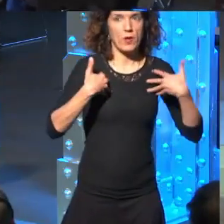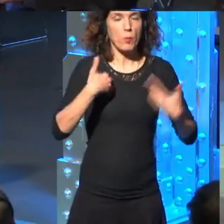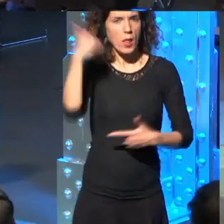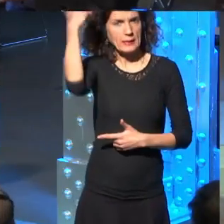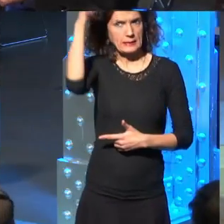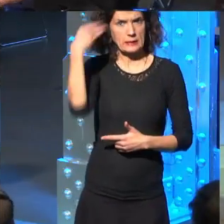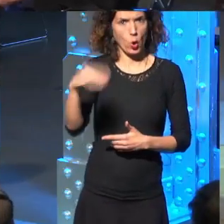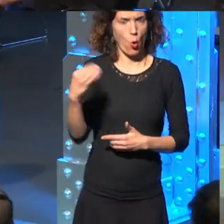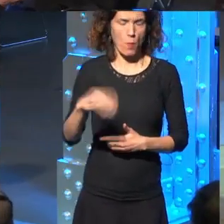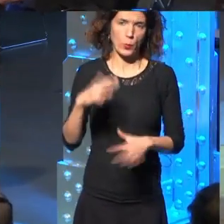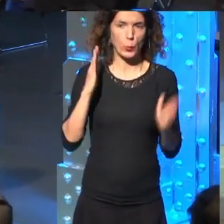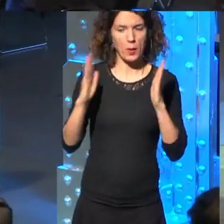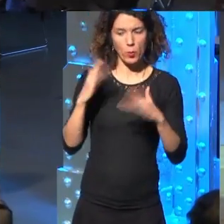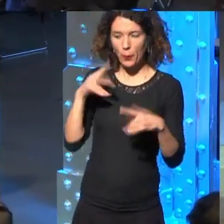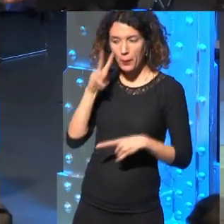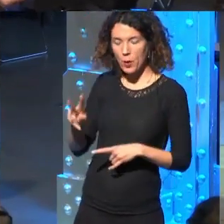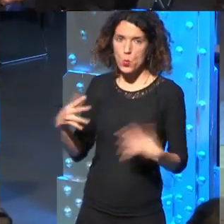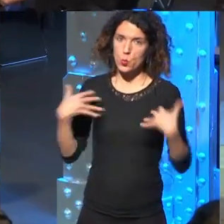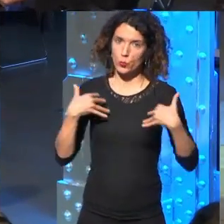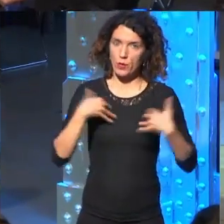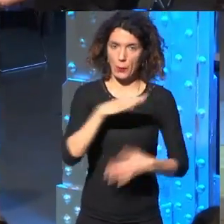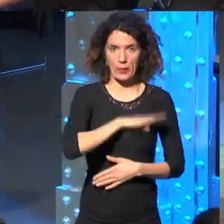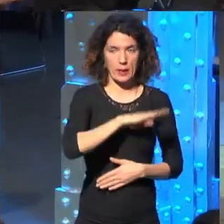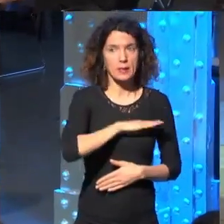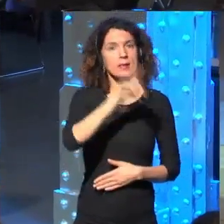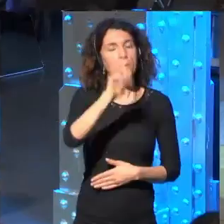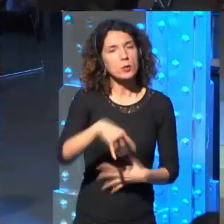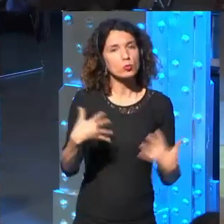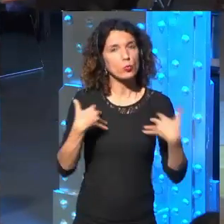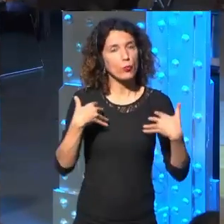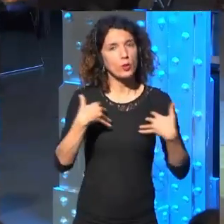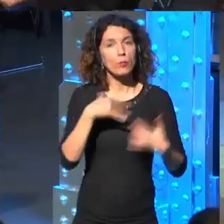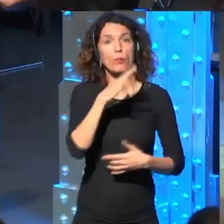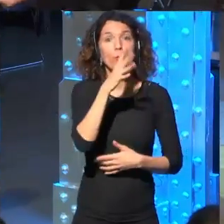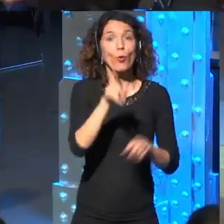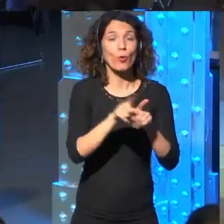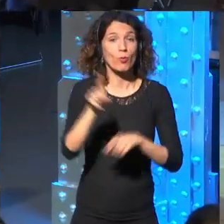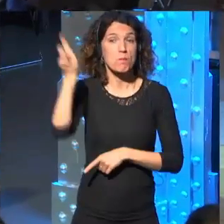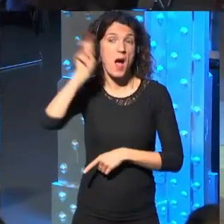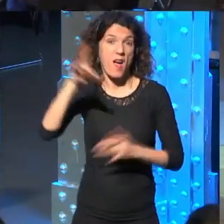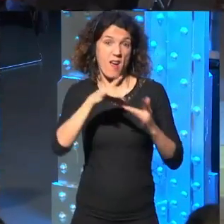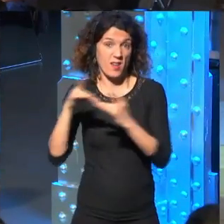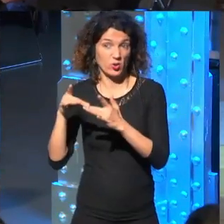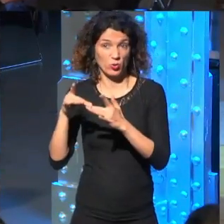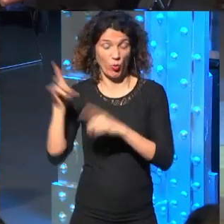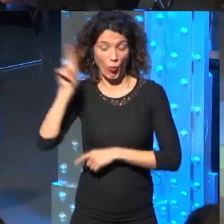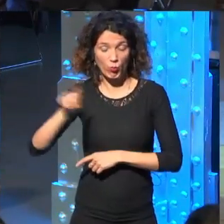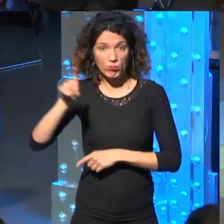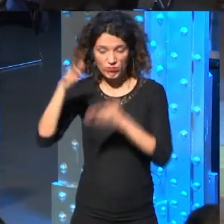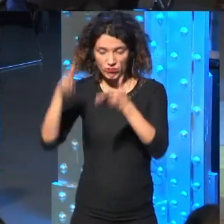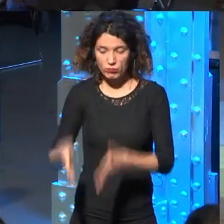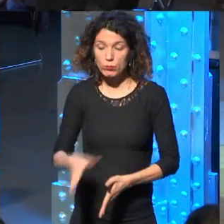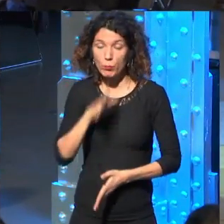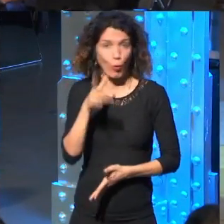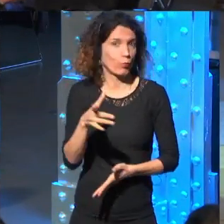I was suffering for the master, because the master couldn't find water. There